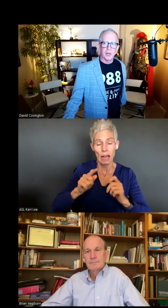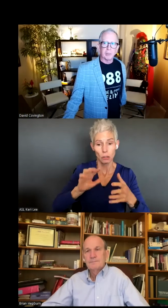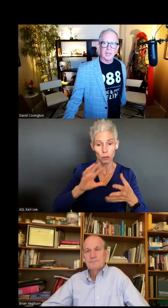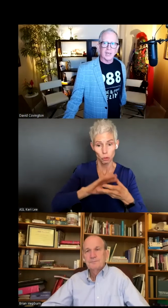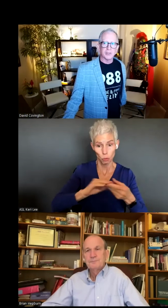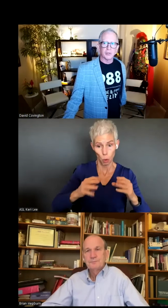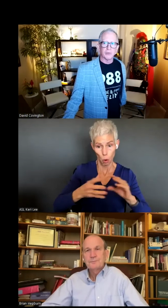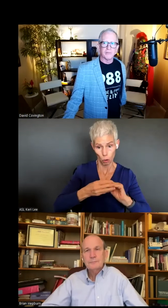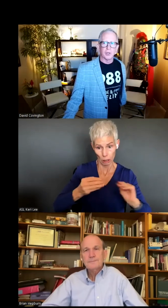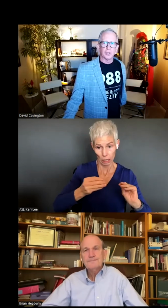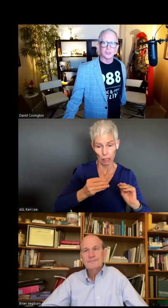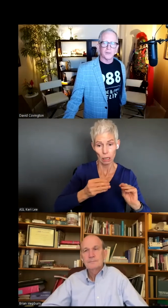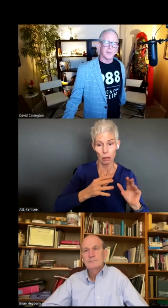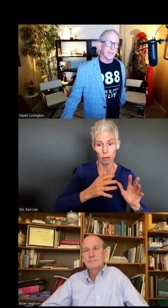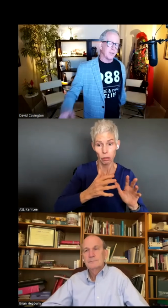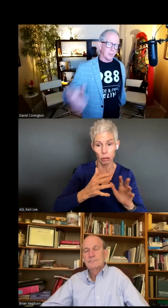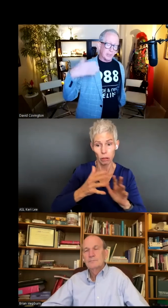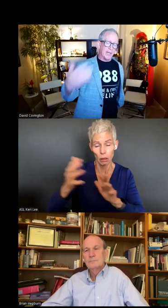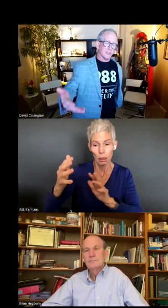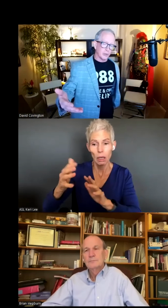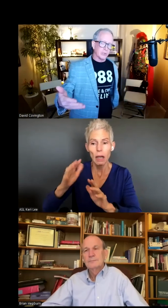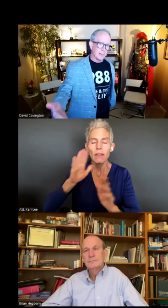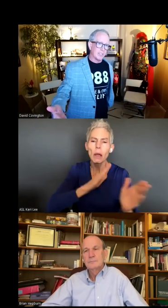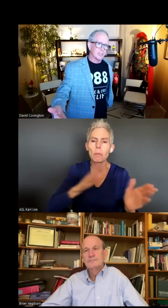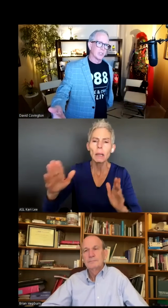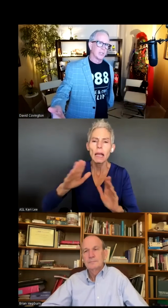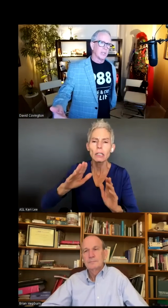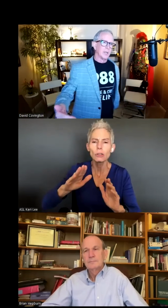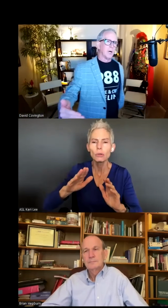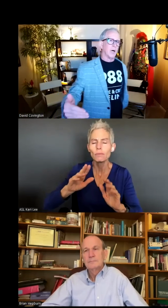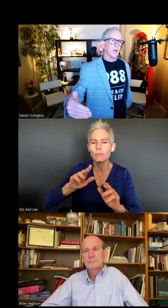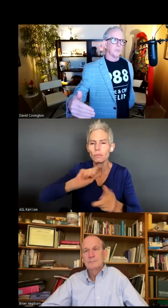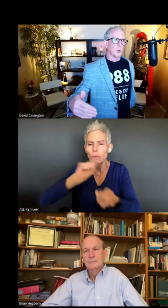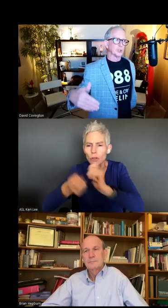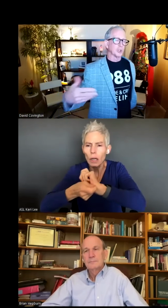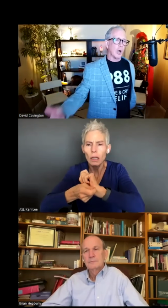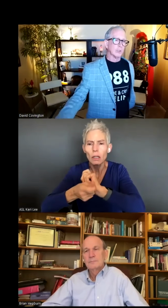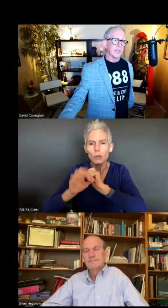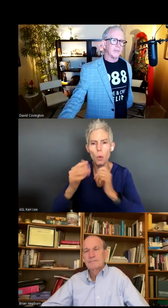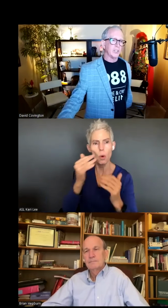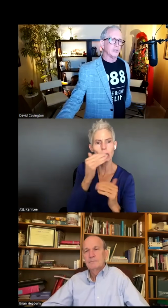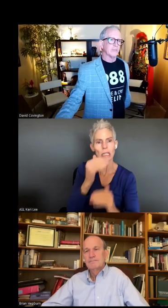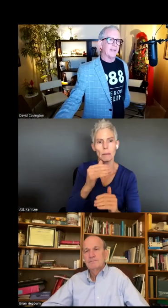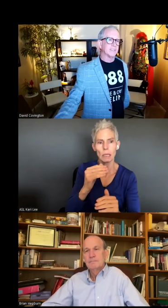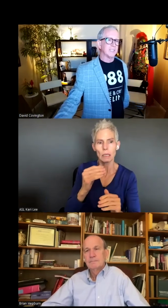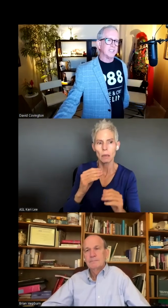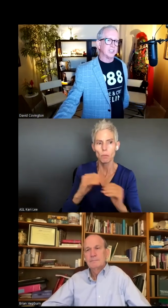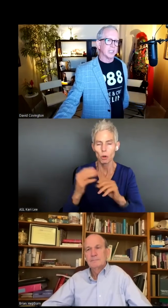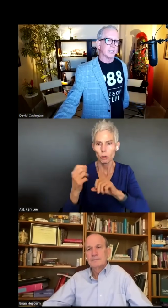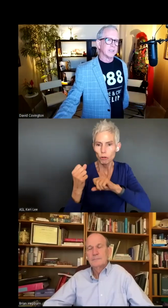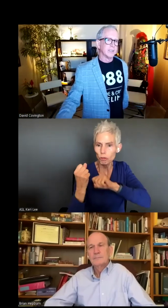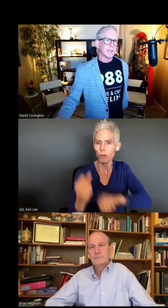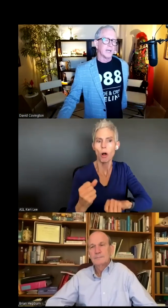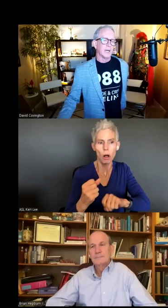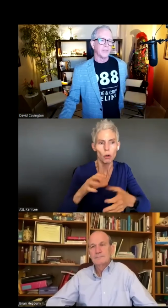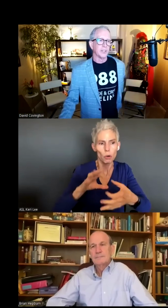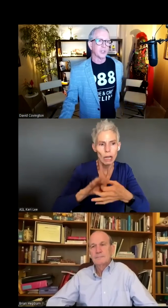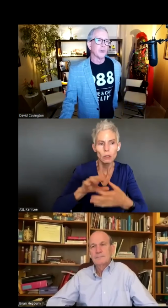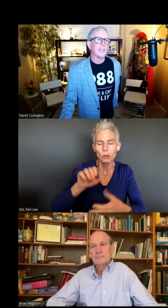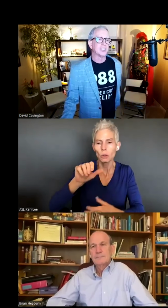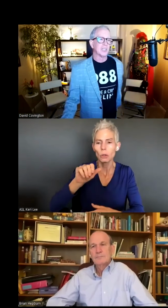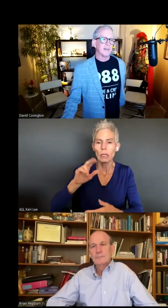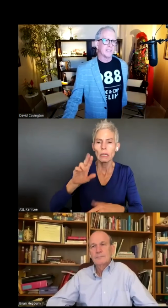of their plan to reverse, their plan to limit more strongly the use of anesthesia,